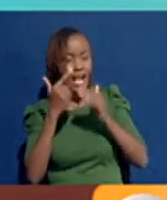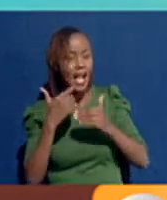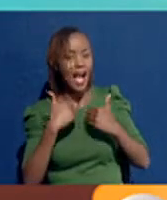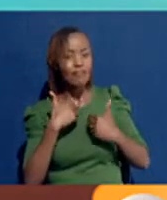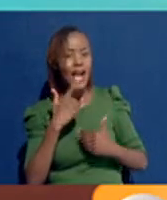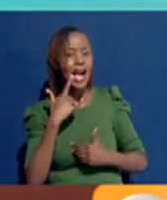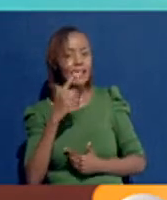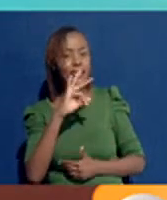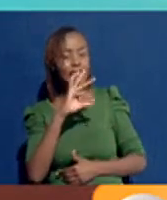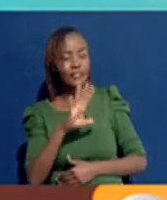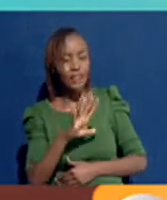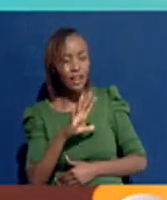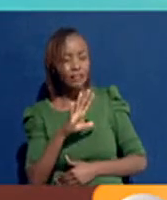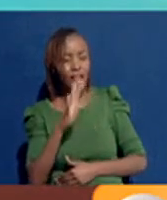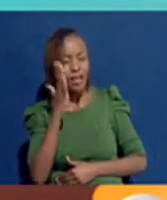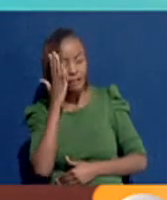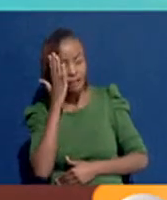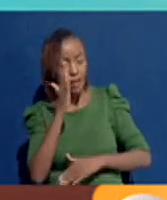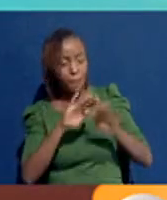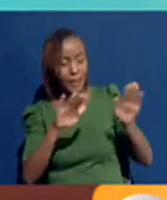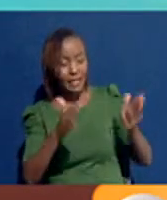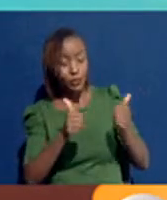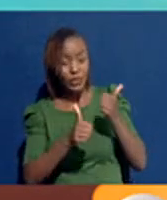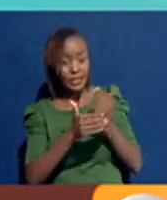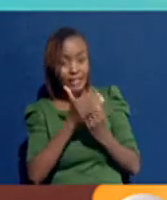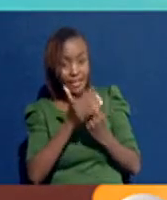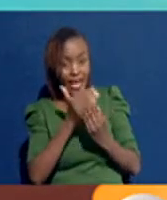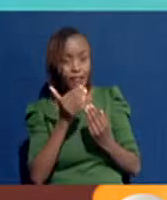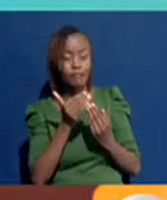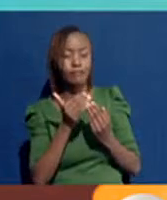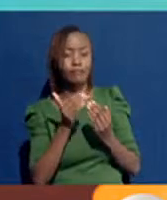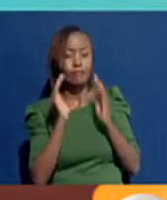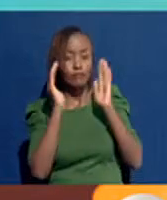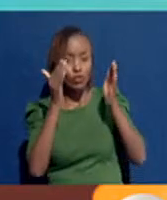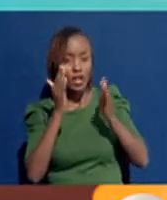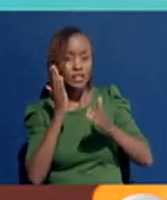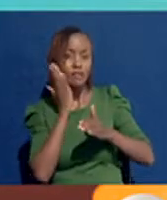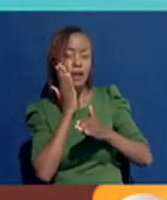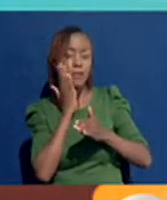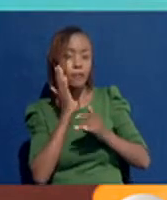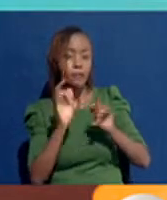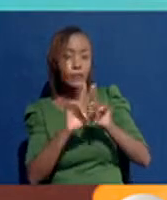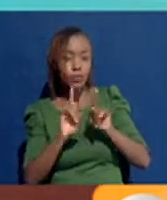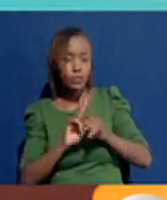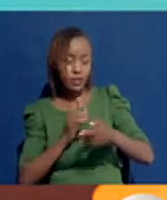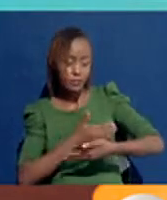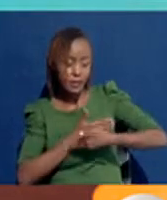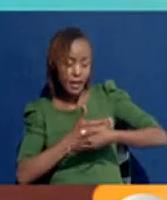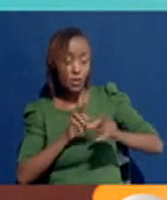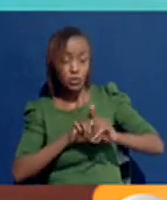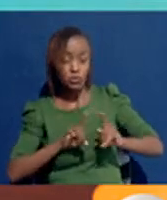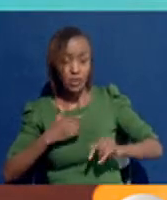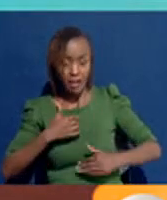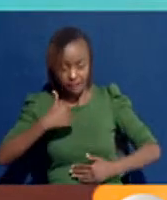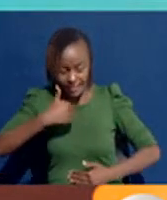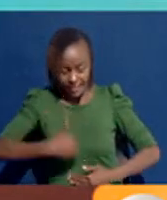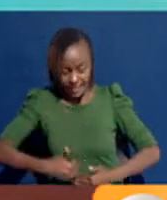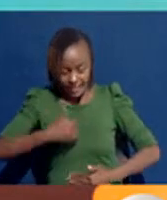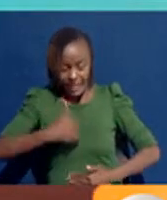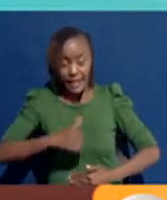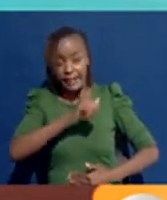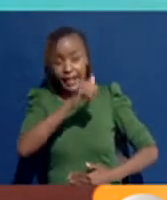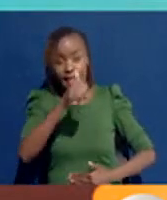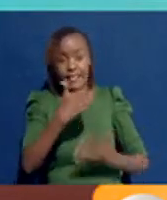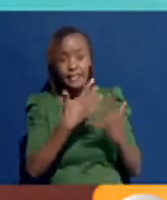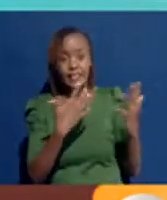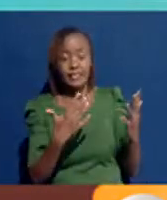195 beds hospital, which is having the state of art theater and all the facilities. And